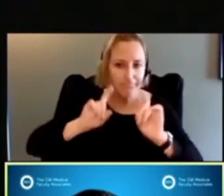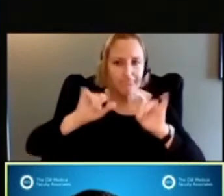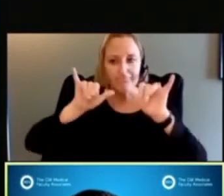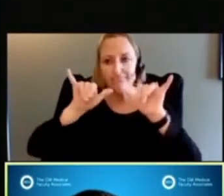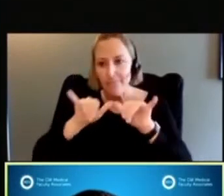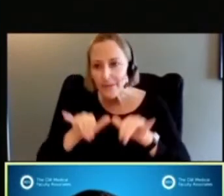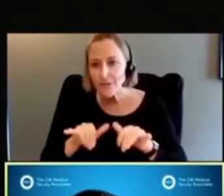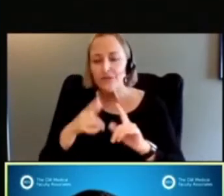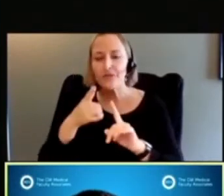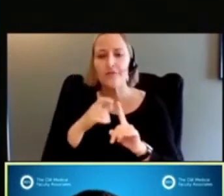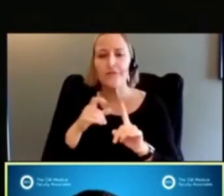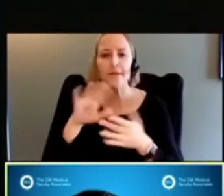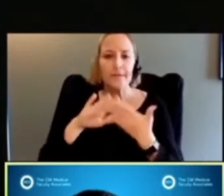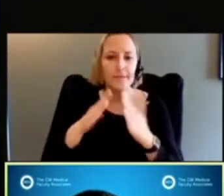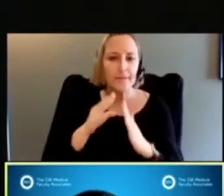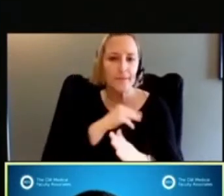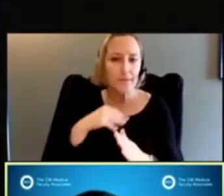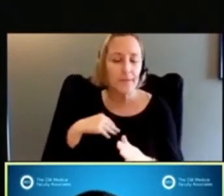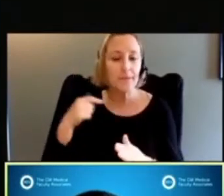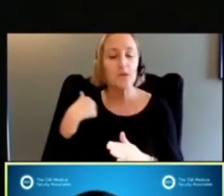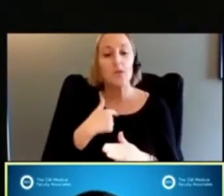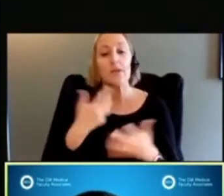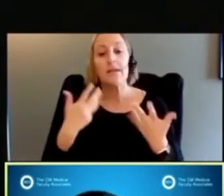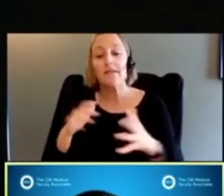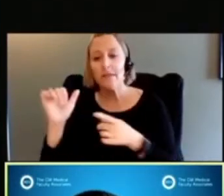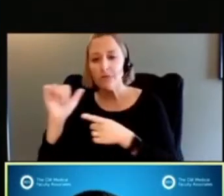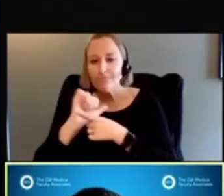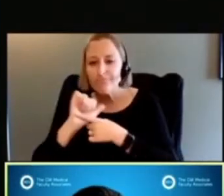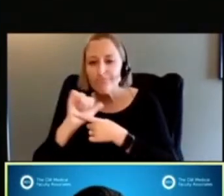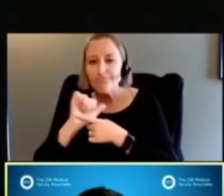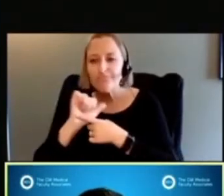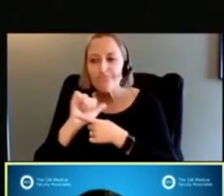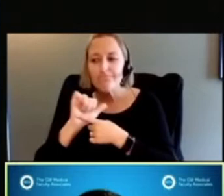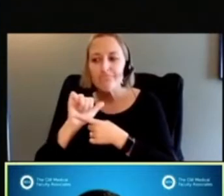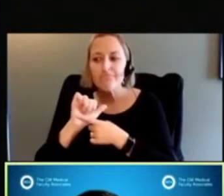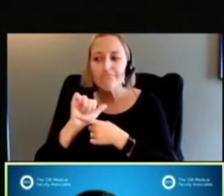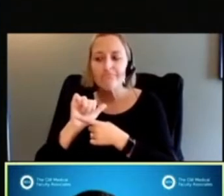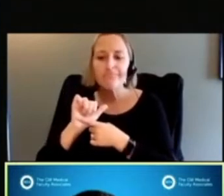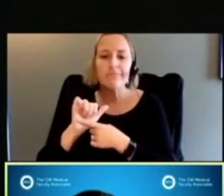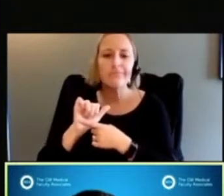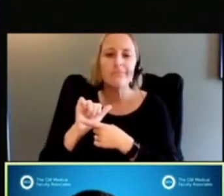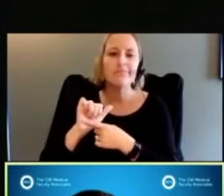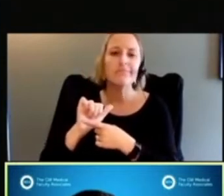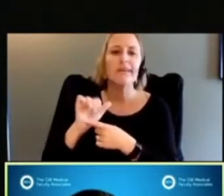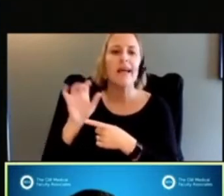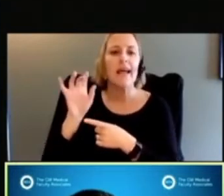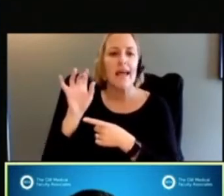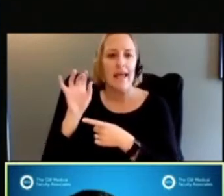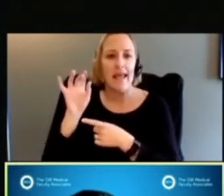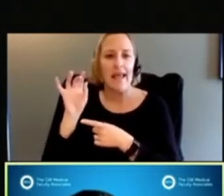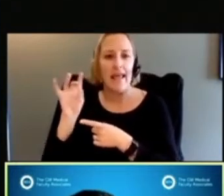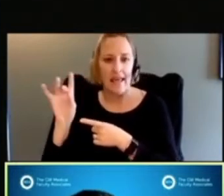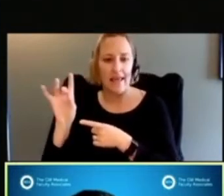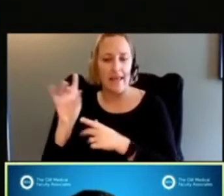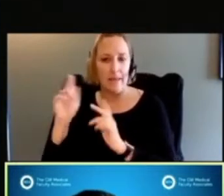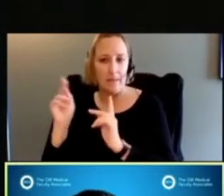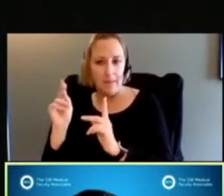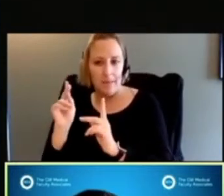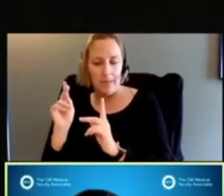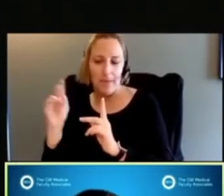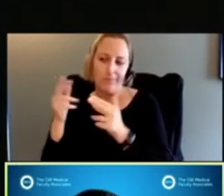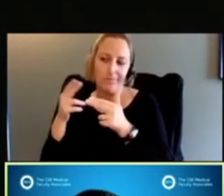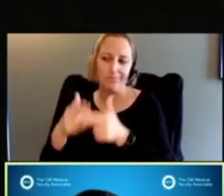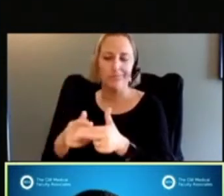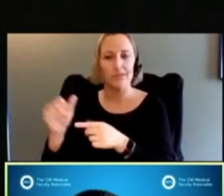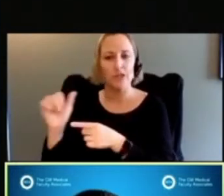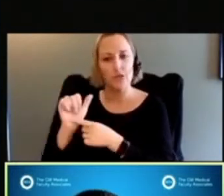our community members. We trained 8 kind of trained the trainers, and then they trained about 22 more. So we had